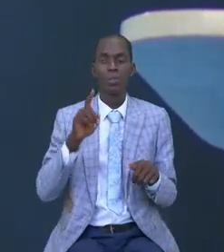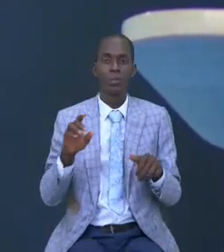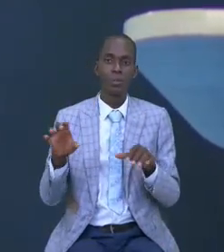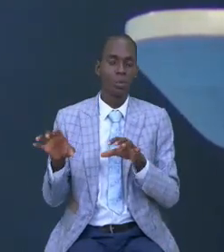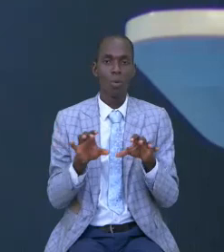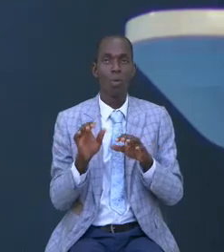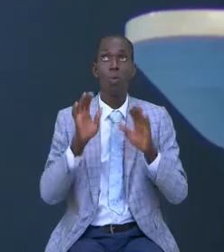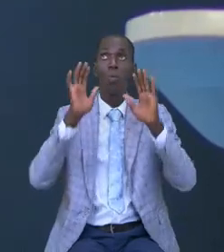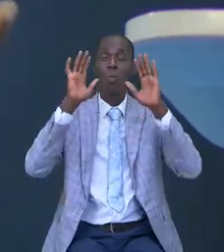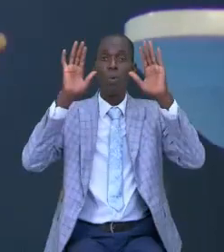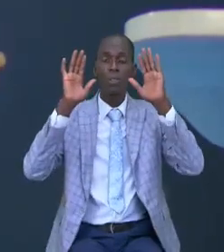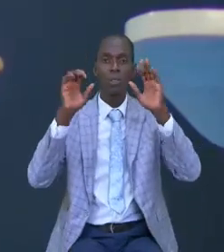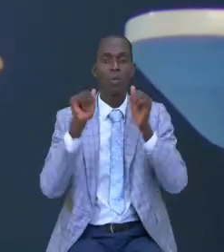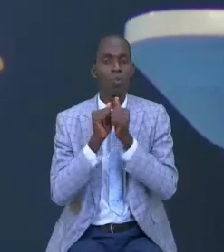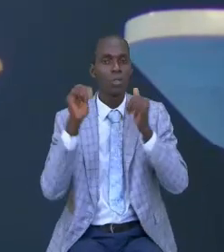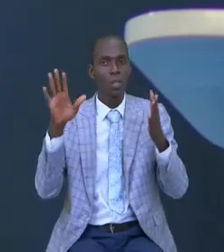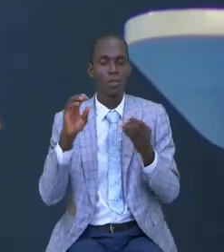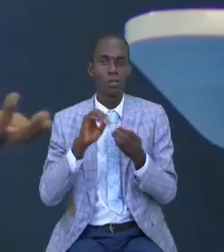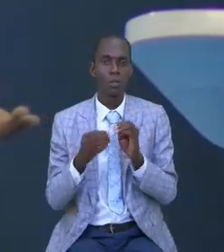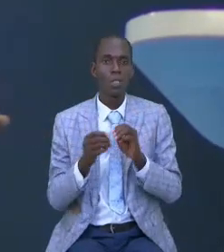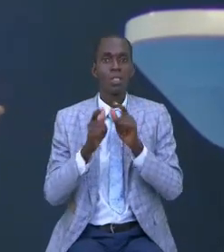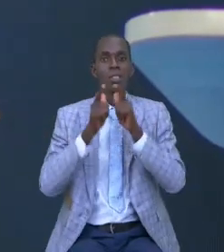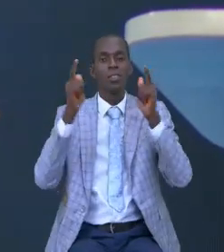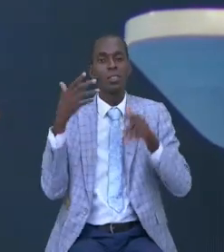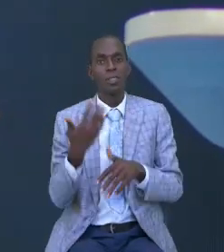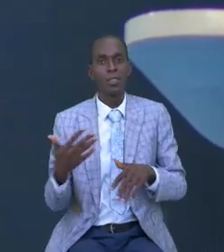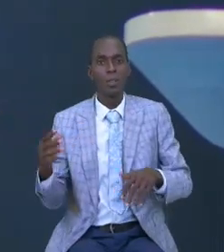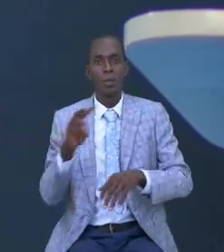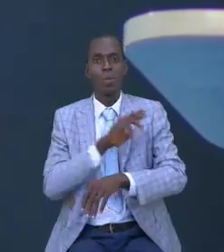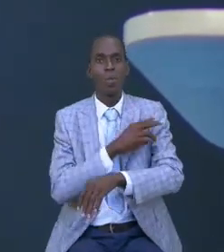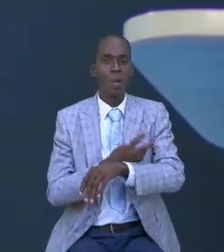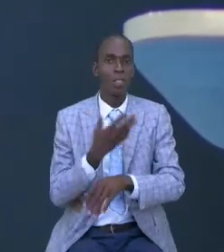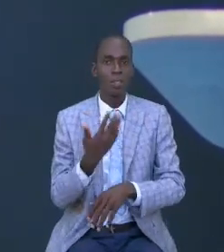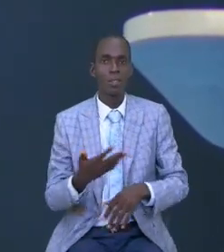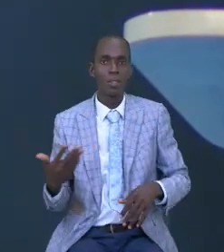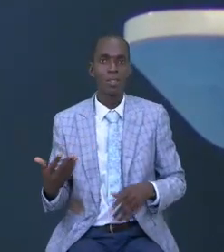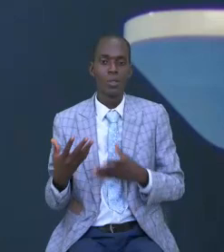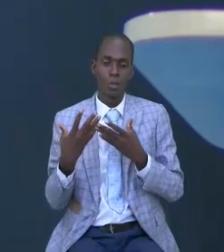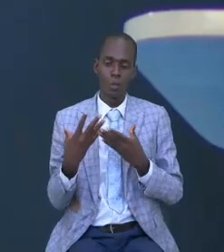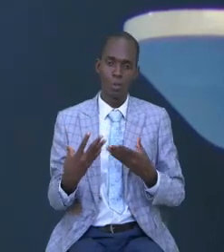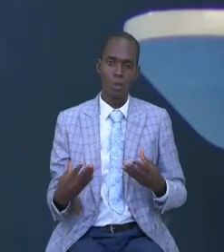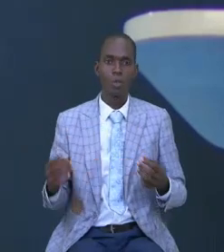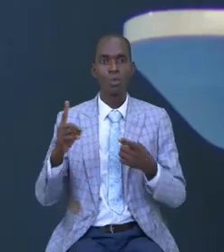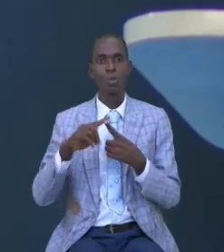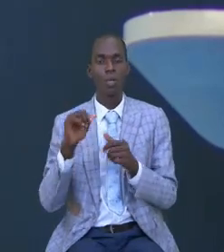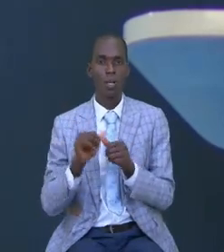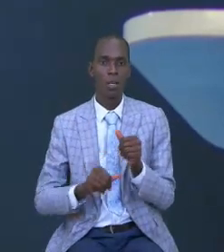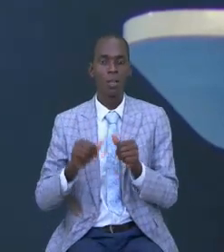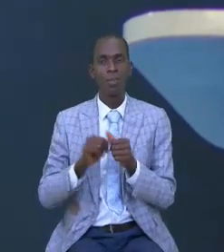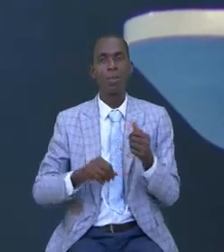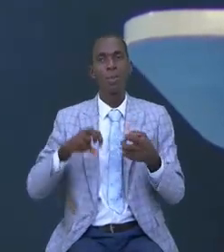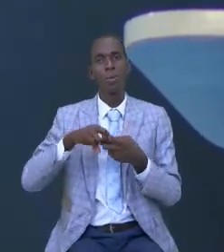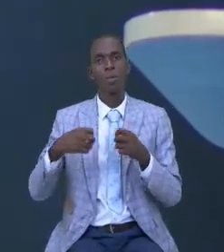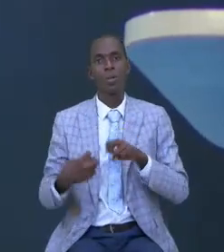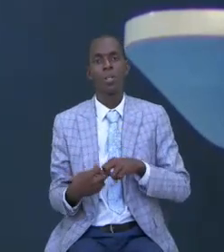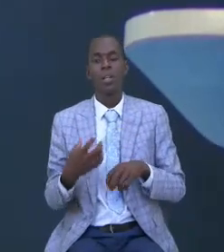number. Great things, mighty things, solution to every problem.